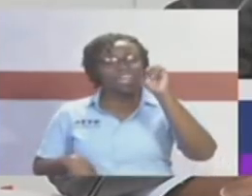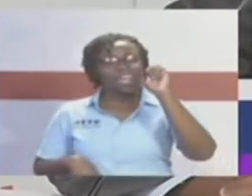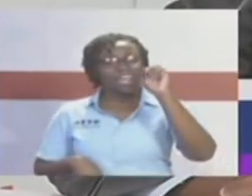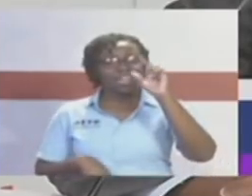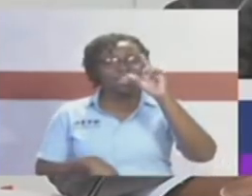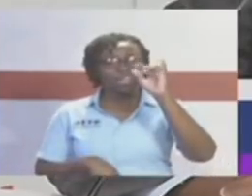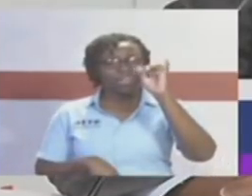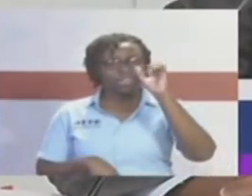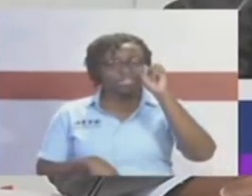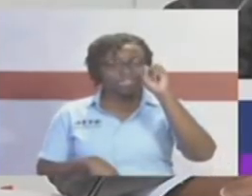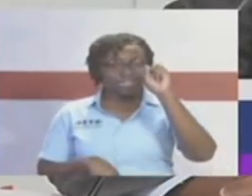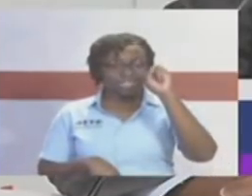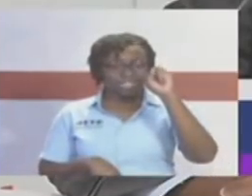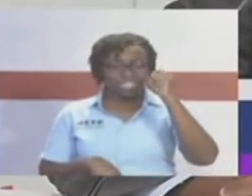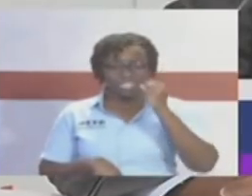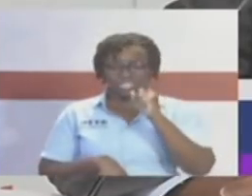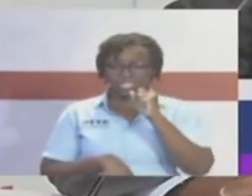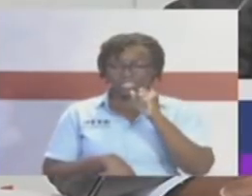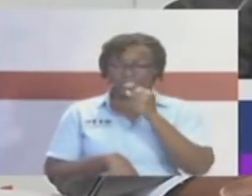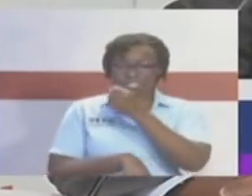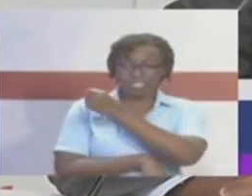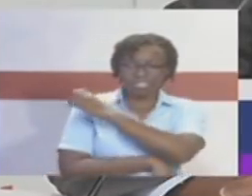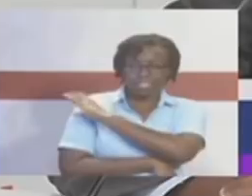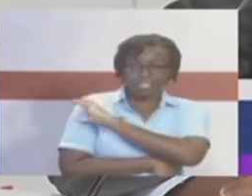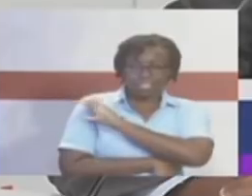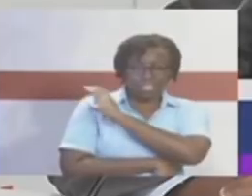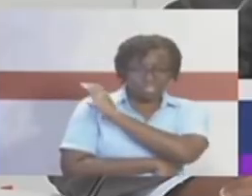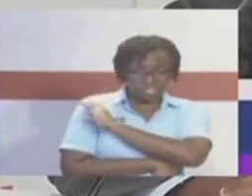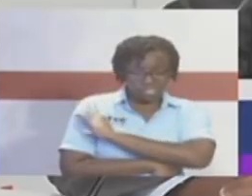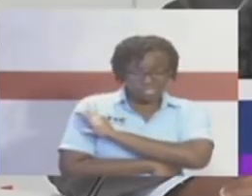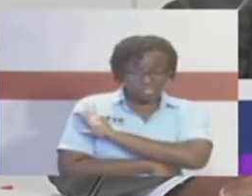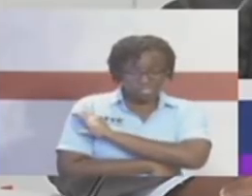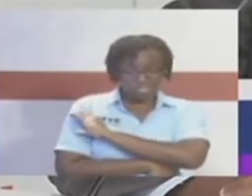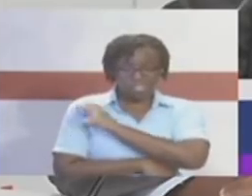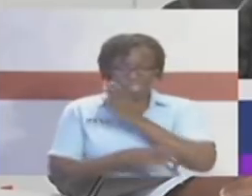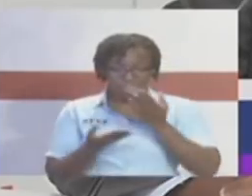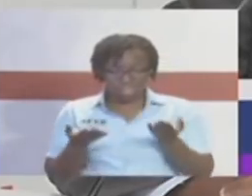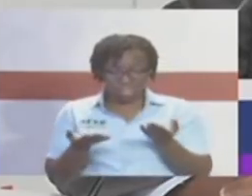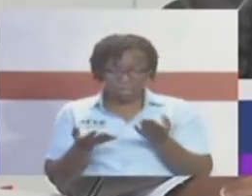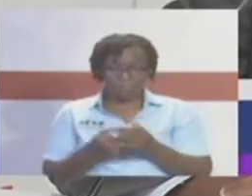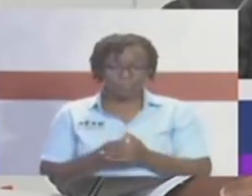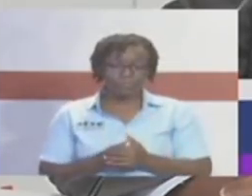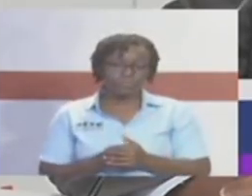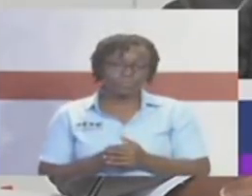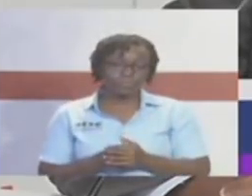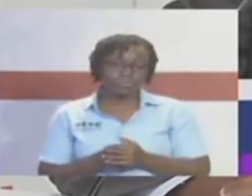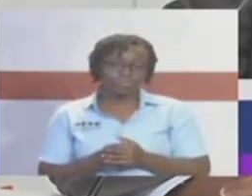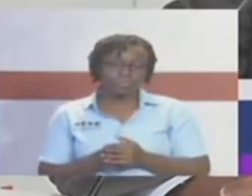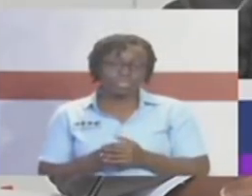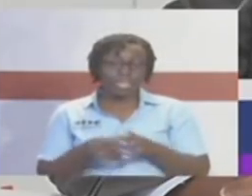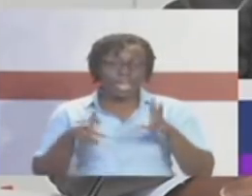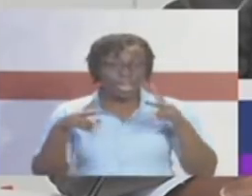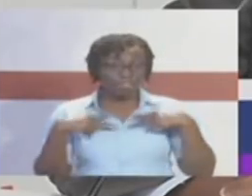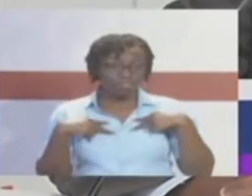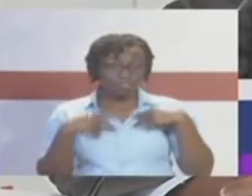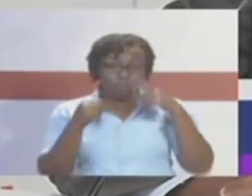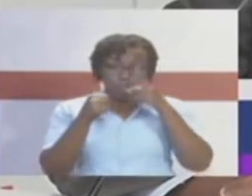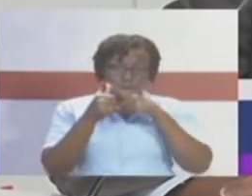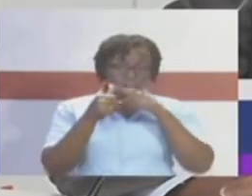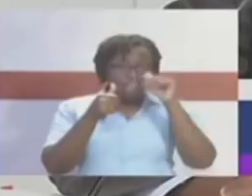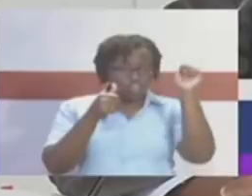system for confirmed COVID positive patients. They are based at Arima General